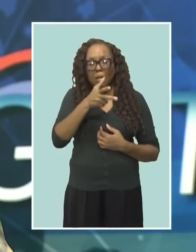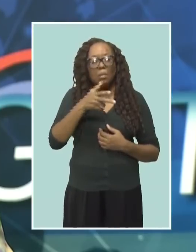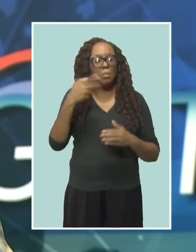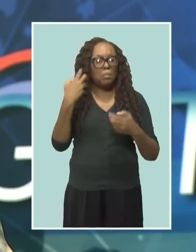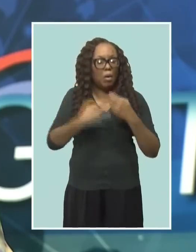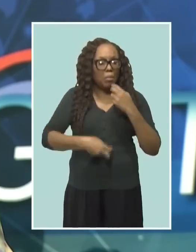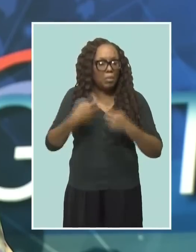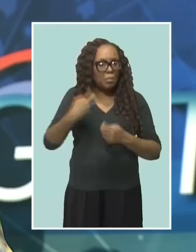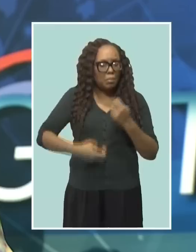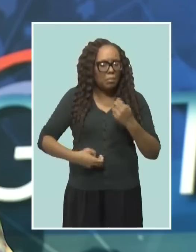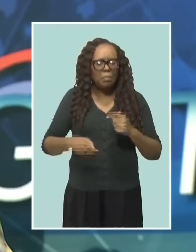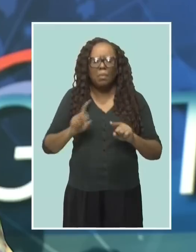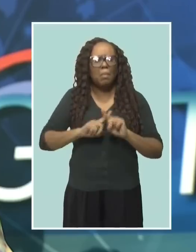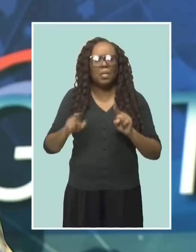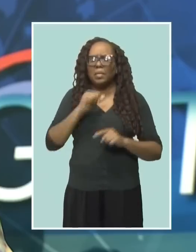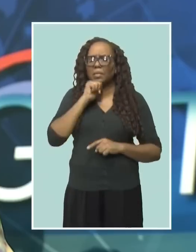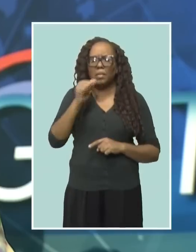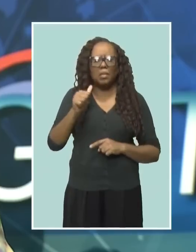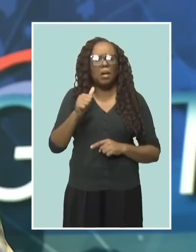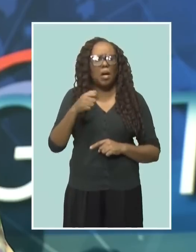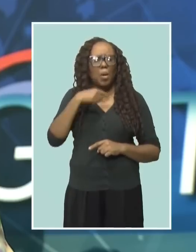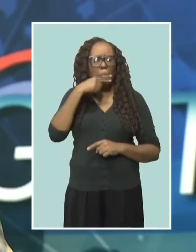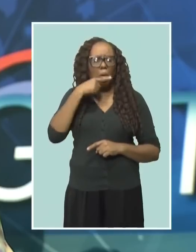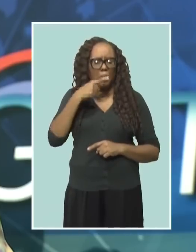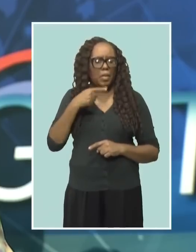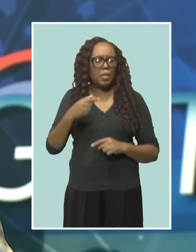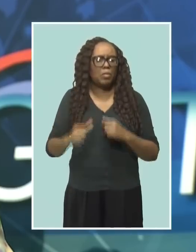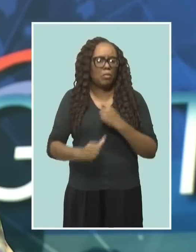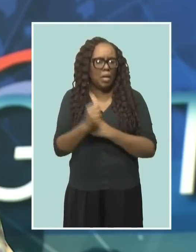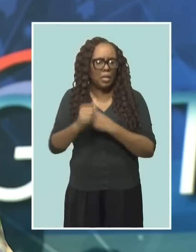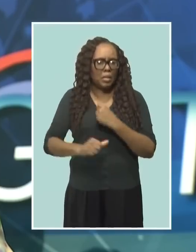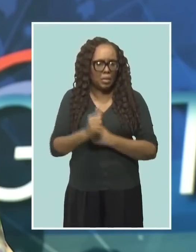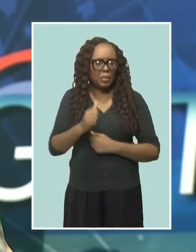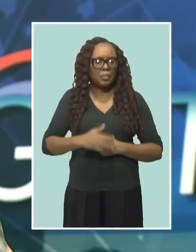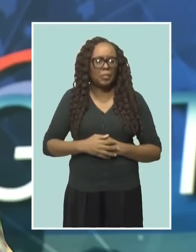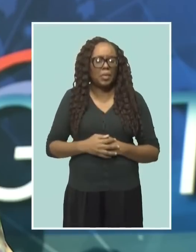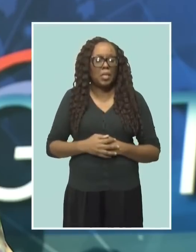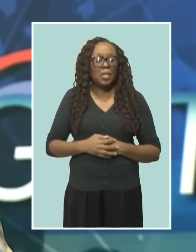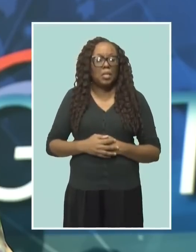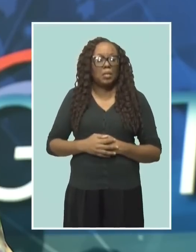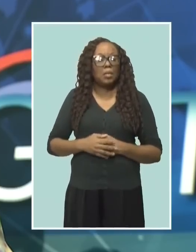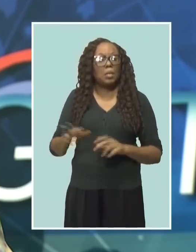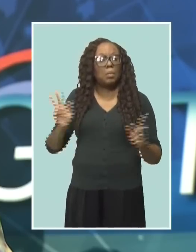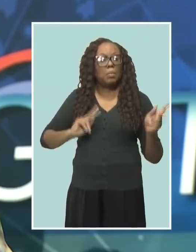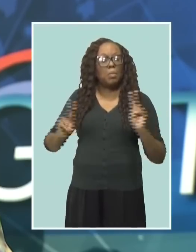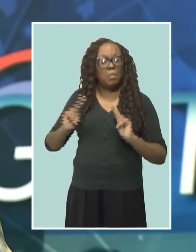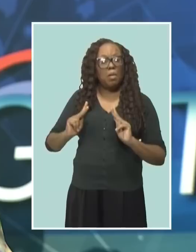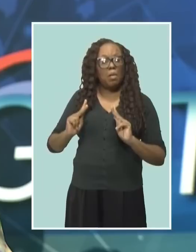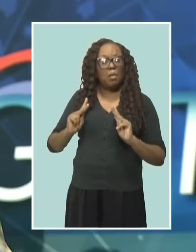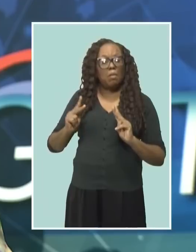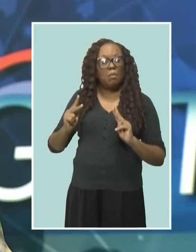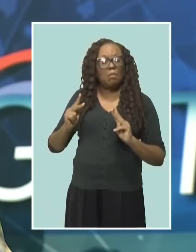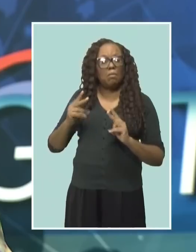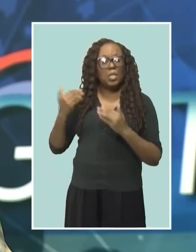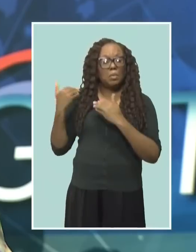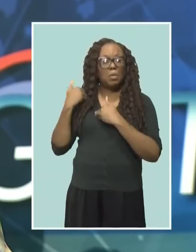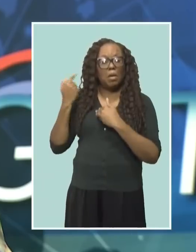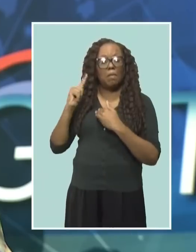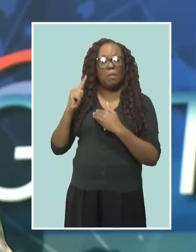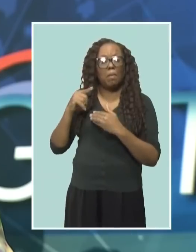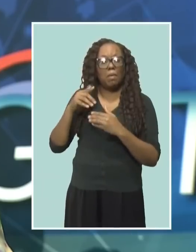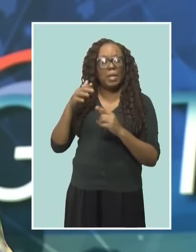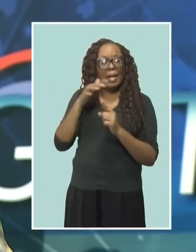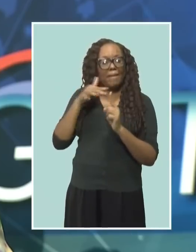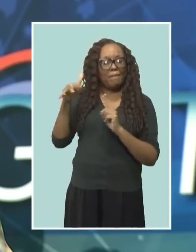Chief Medical Officer Dr. Arthur Phillips, who tells CBC News officers from his ministry have visited the Pine St. Michael-based